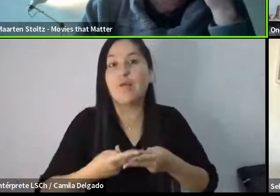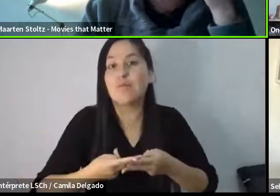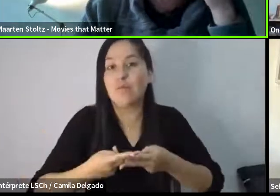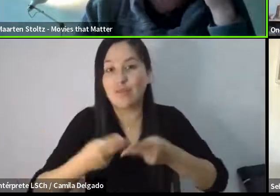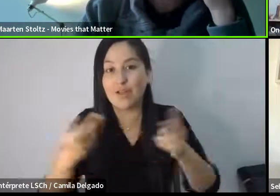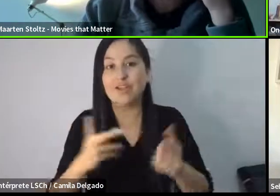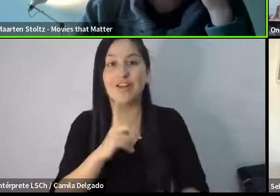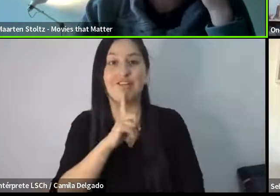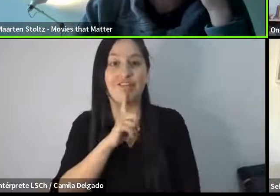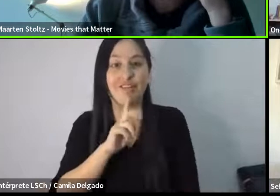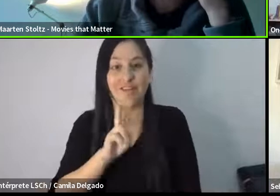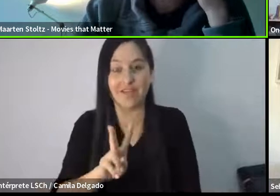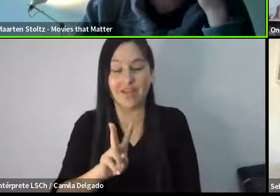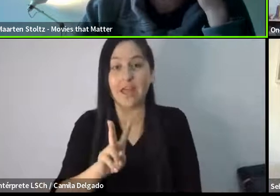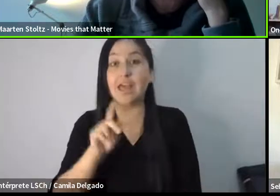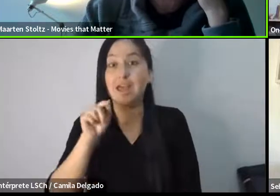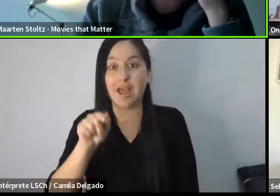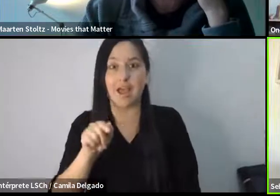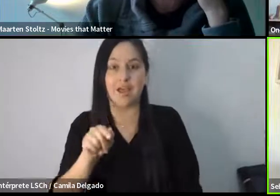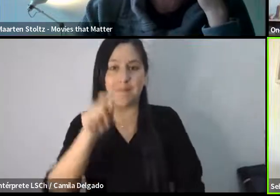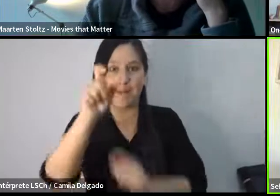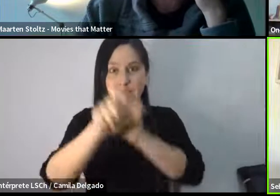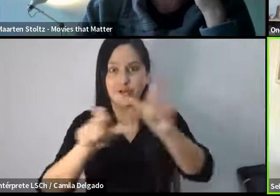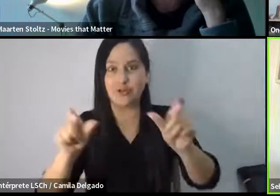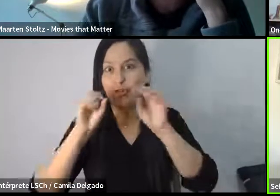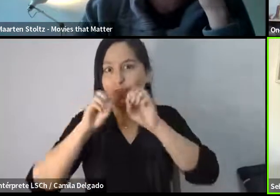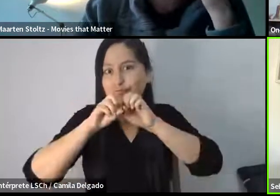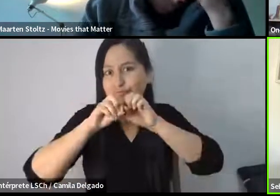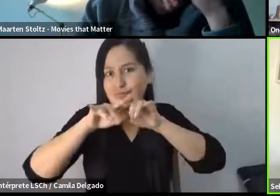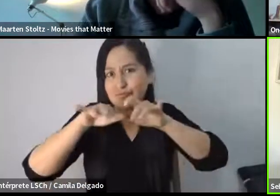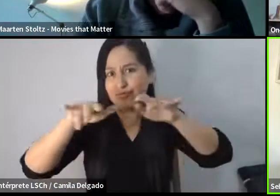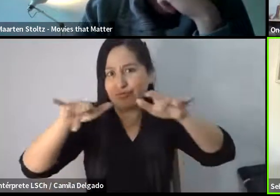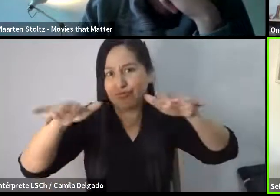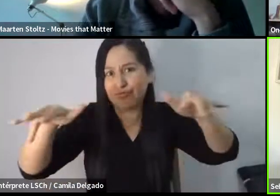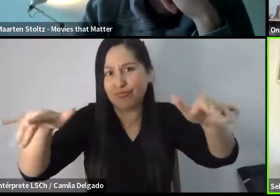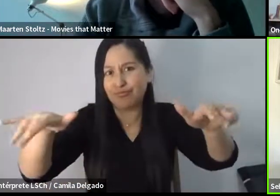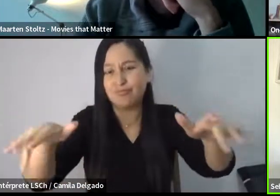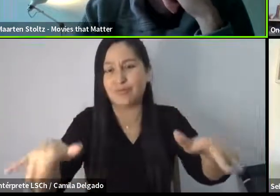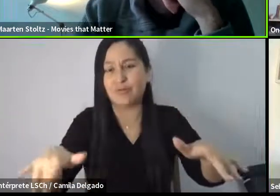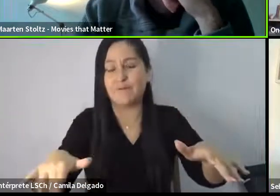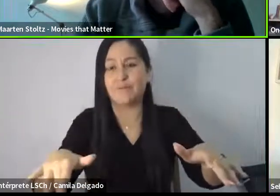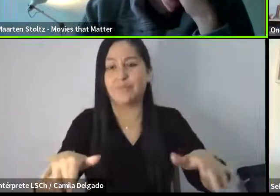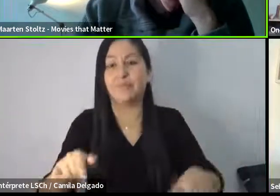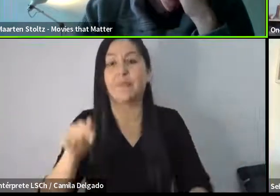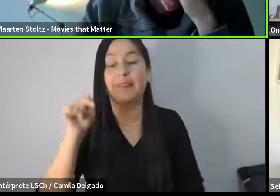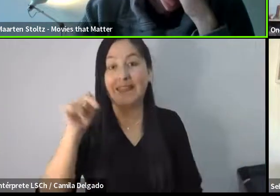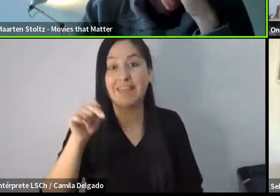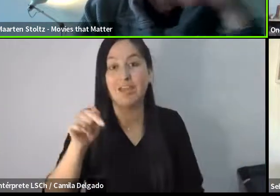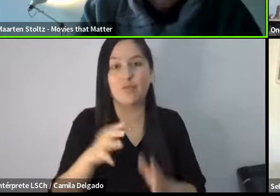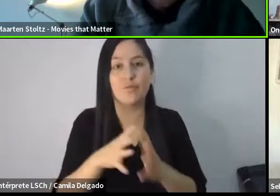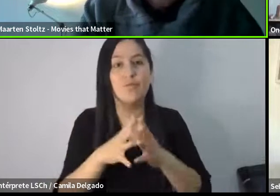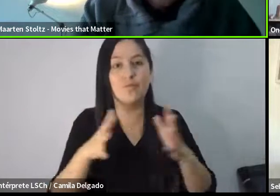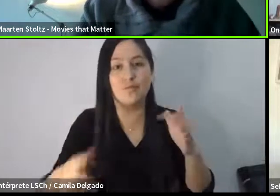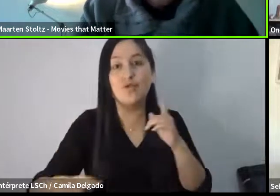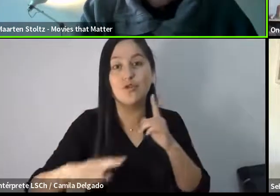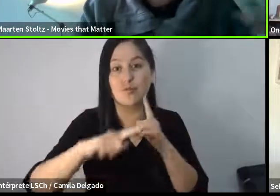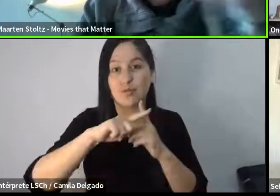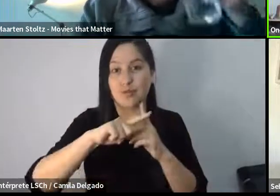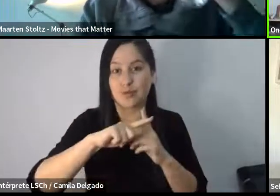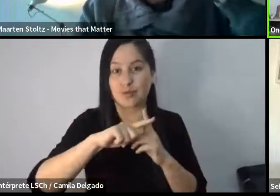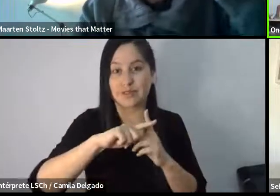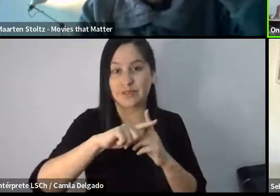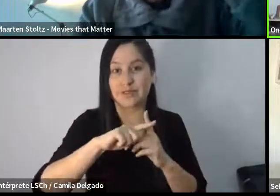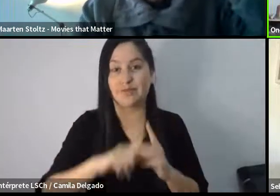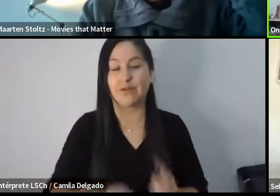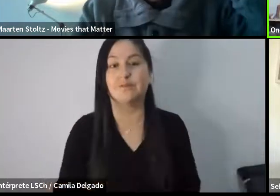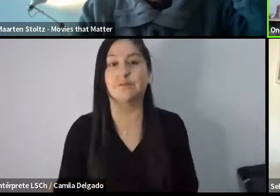Hundreds of thousands of people with these screenings. Exactly. That's really good. Yeah, for Czech Republic and for One